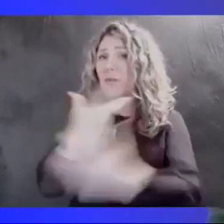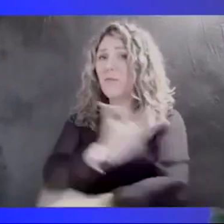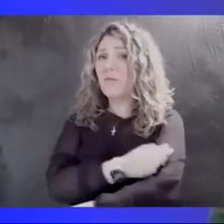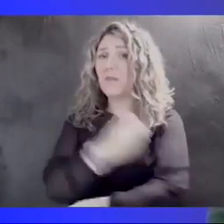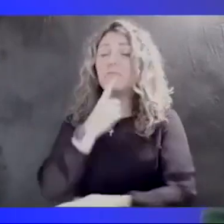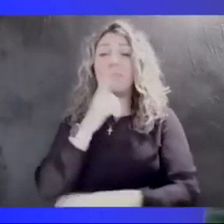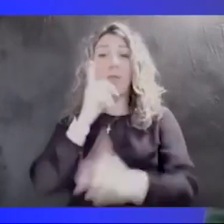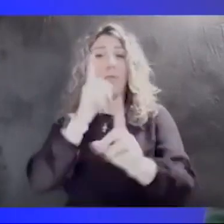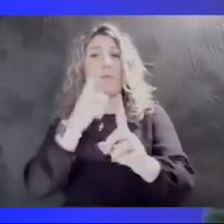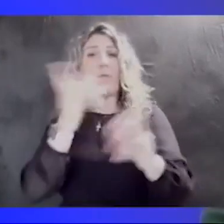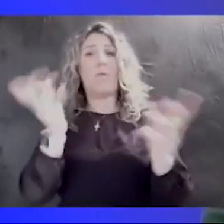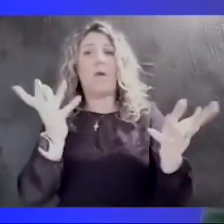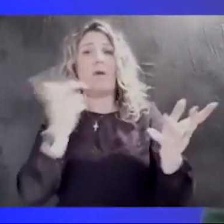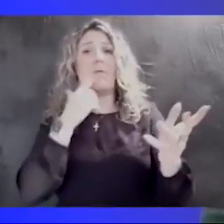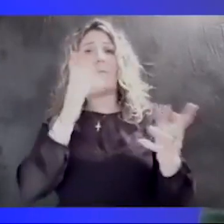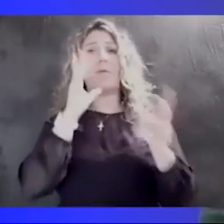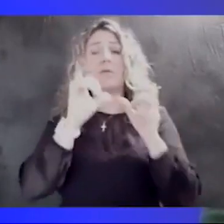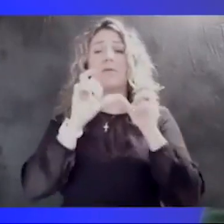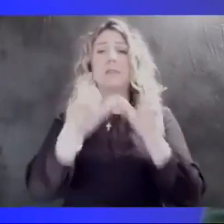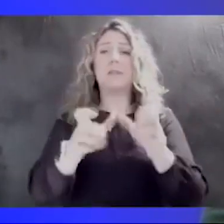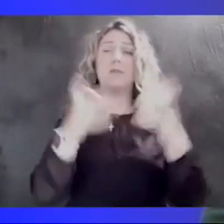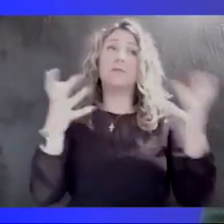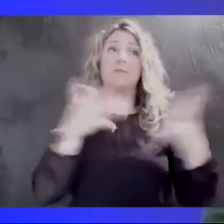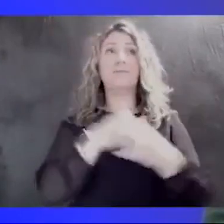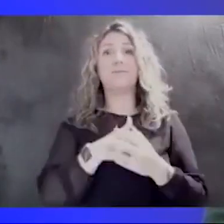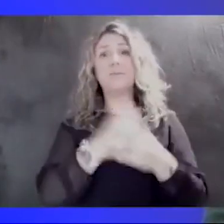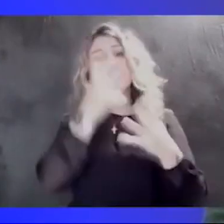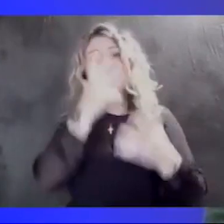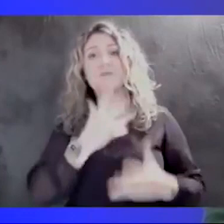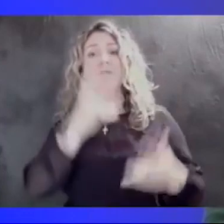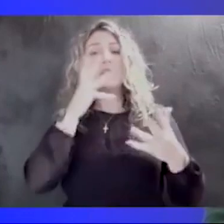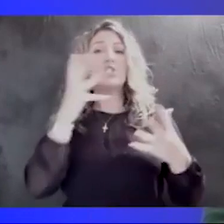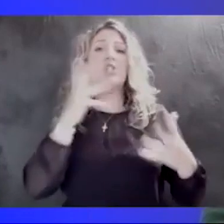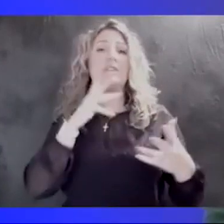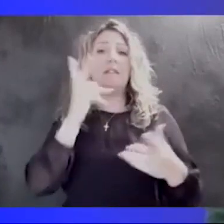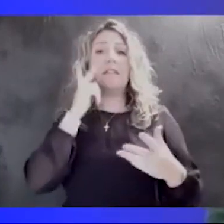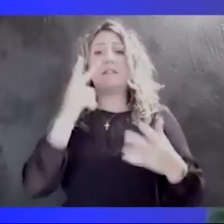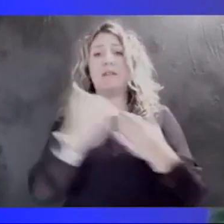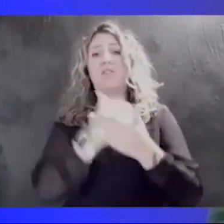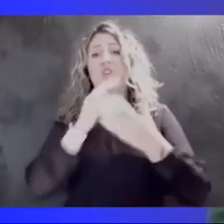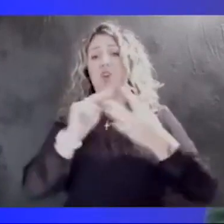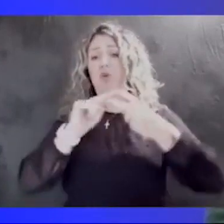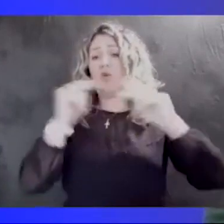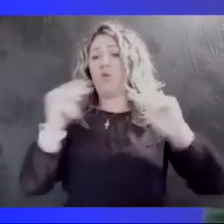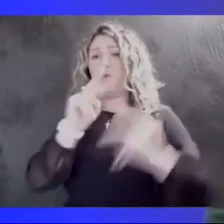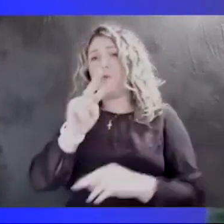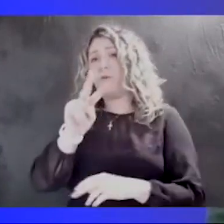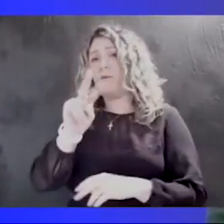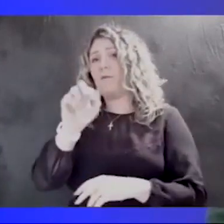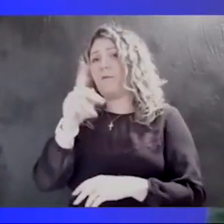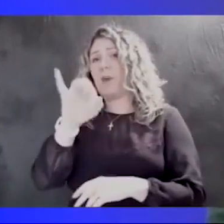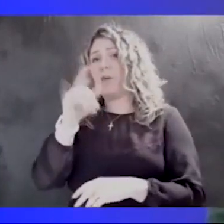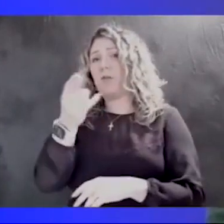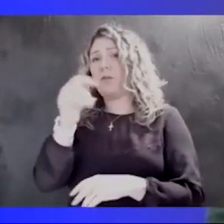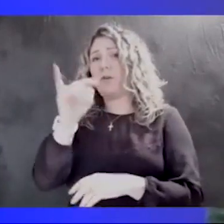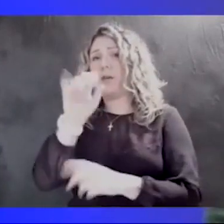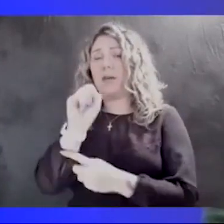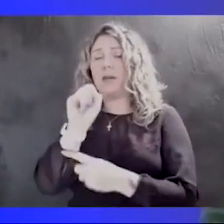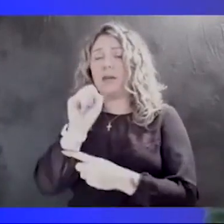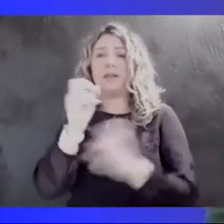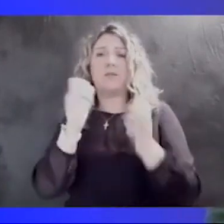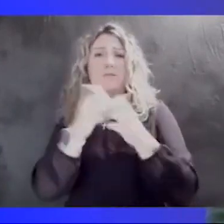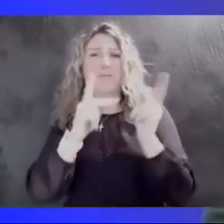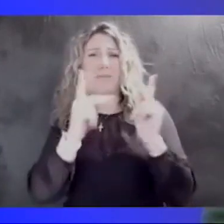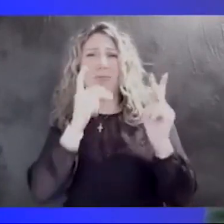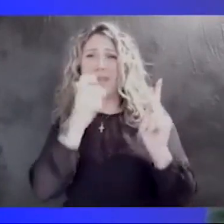will continue, unfortunately, see variants as folks are unvaccinated. So there's that risk